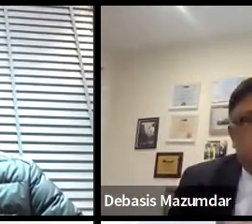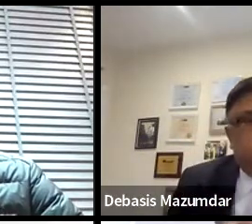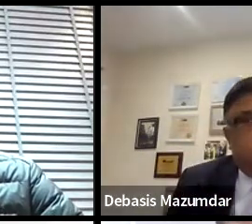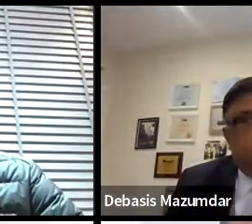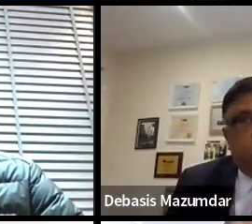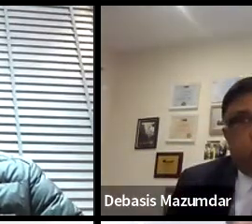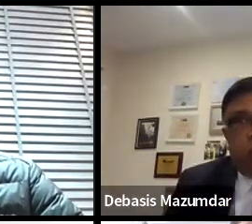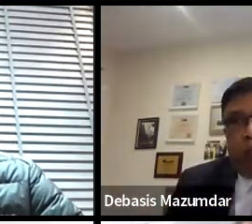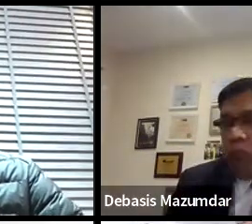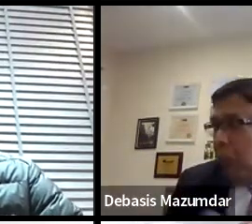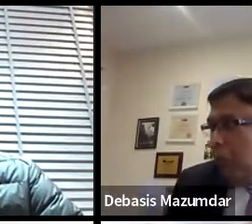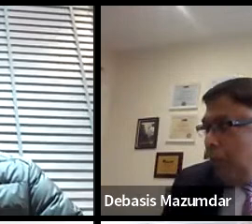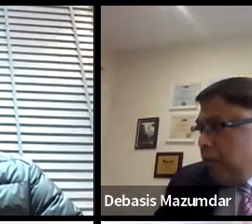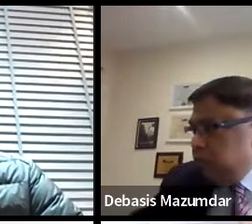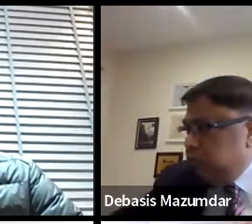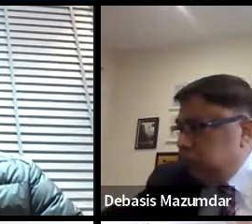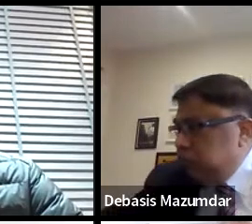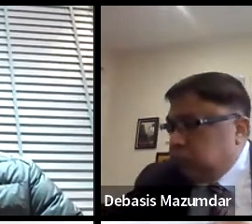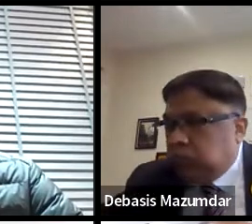Shakuntala ji, can you hear me?